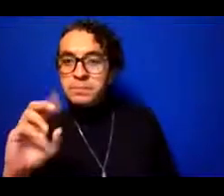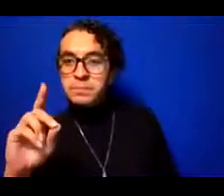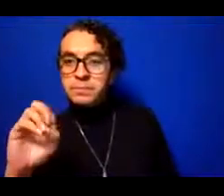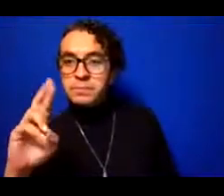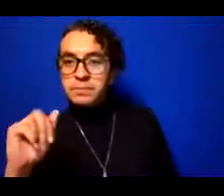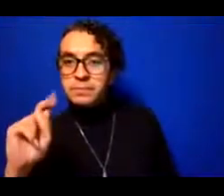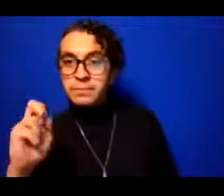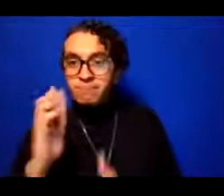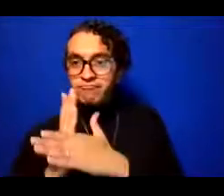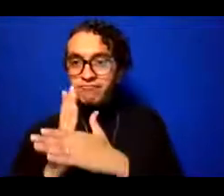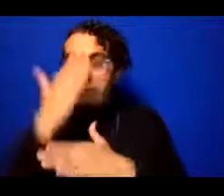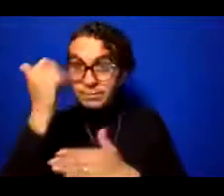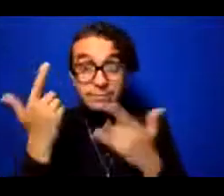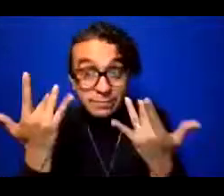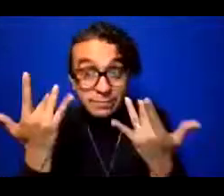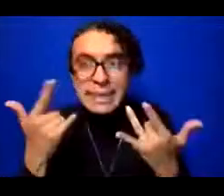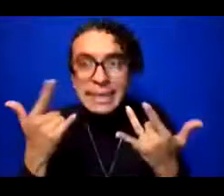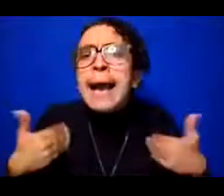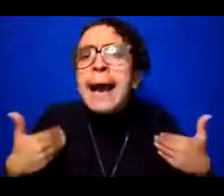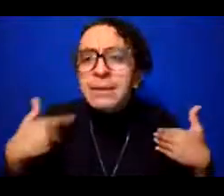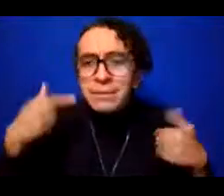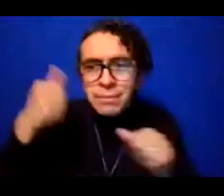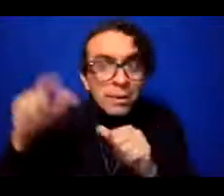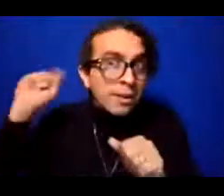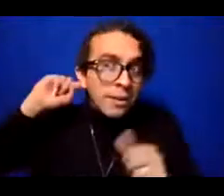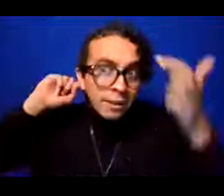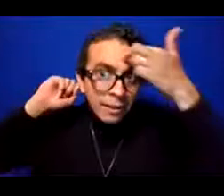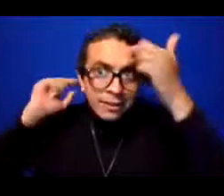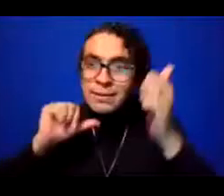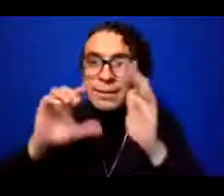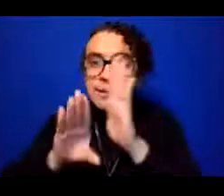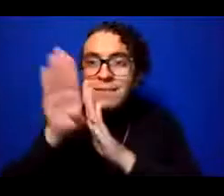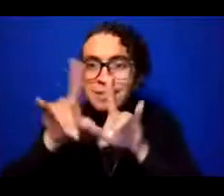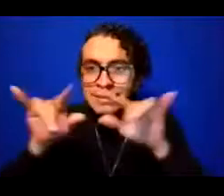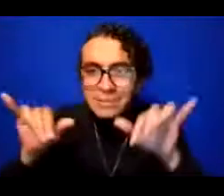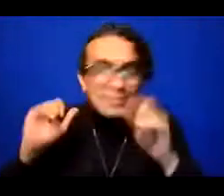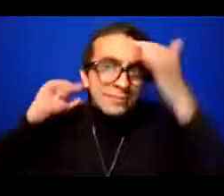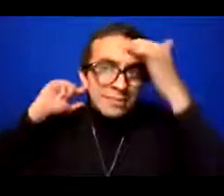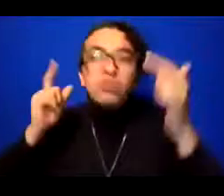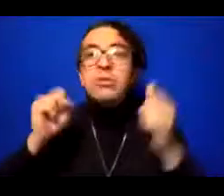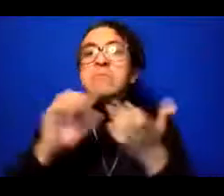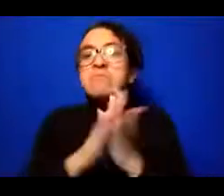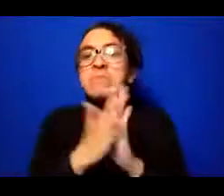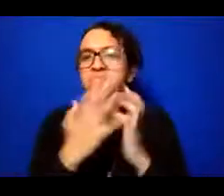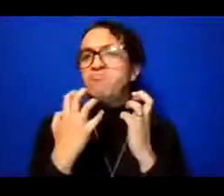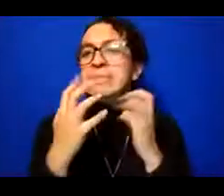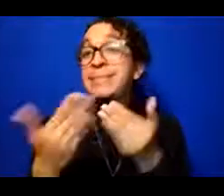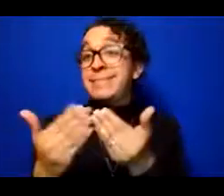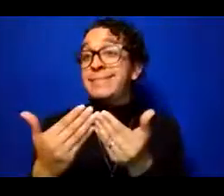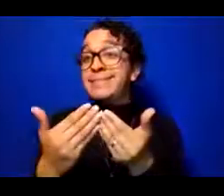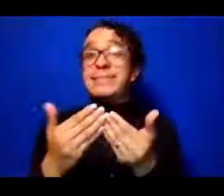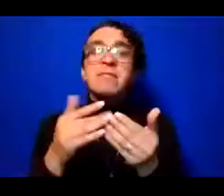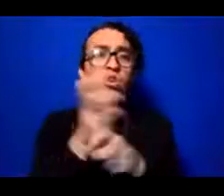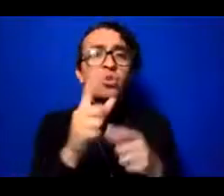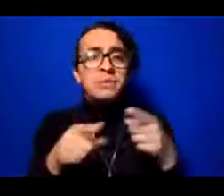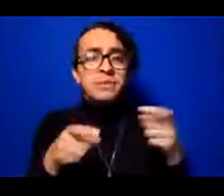adolescents, because their frontal lobes, there's still that mismatch, remember, they do tend to be more irritable. They do find it harder to manage their